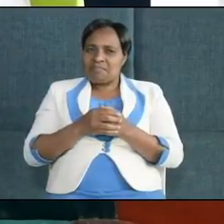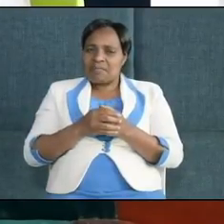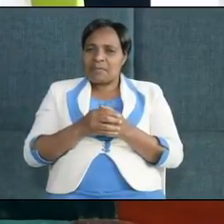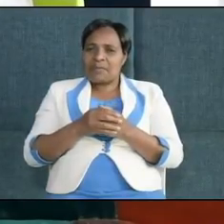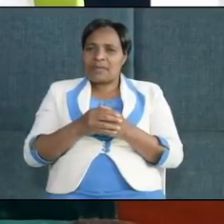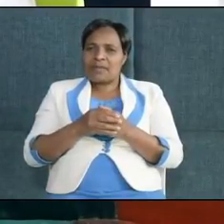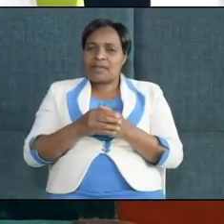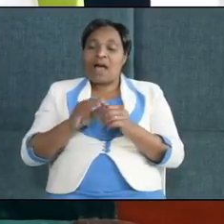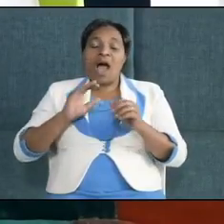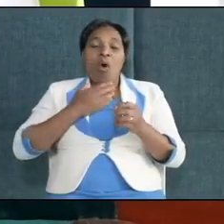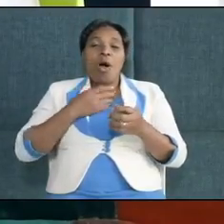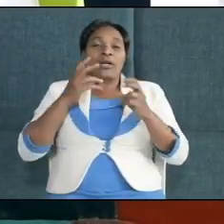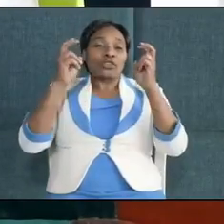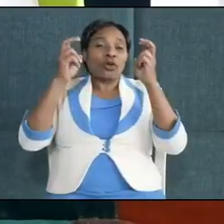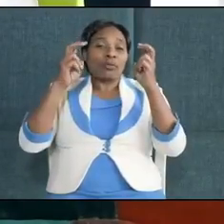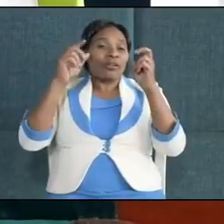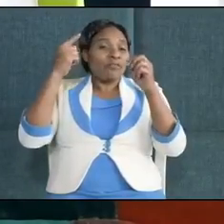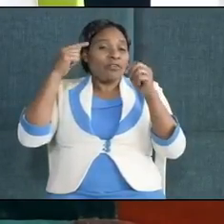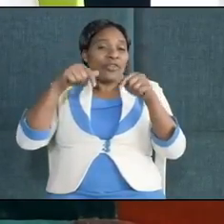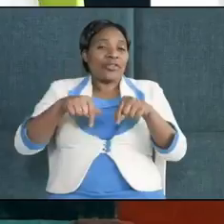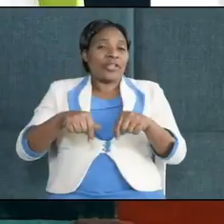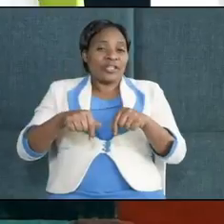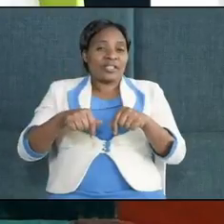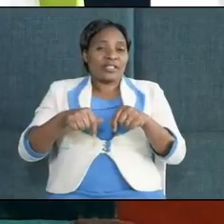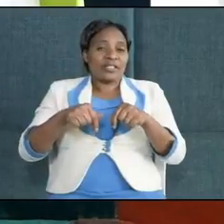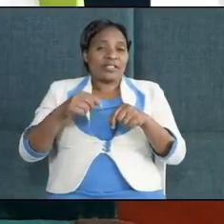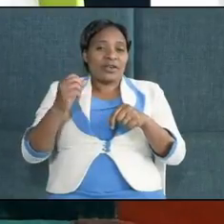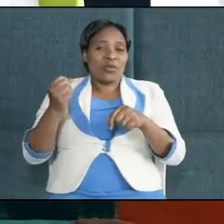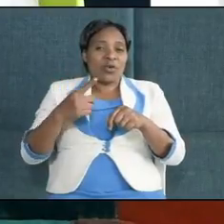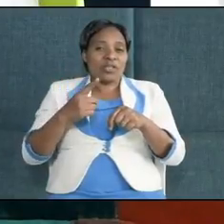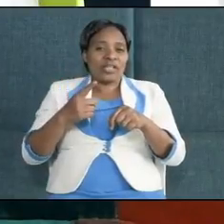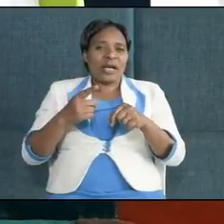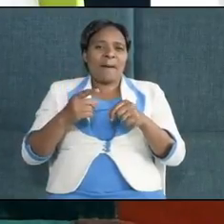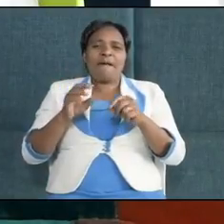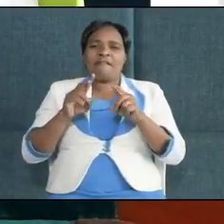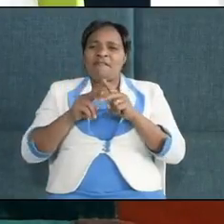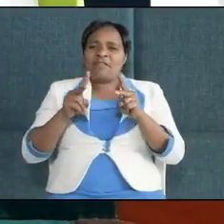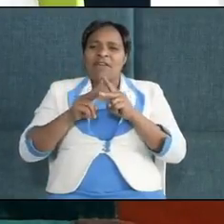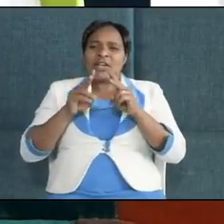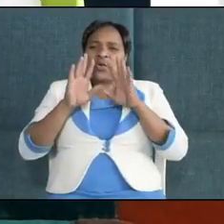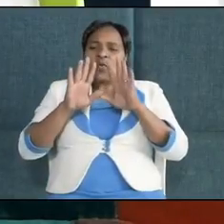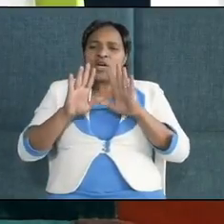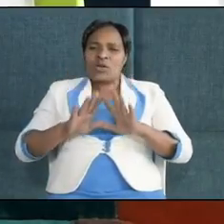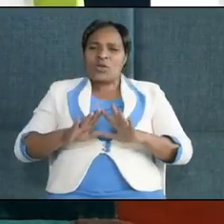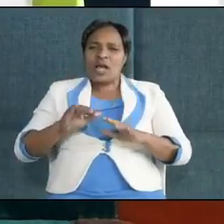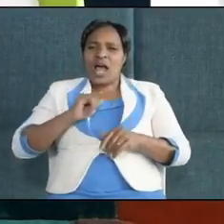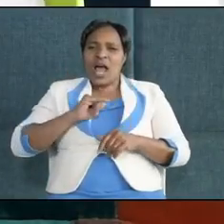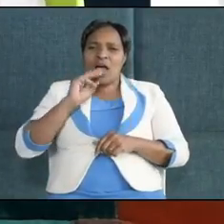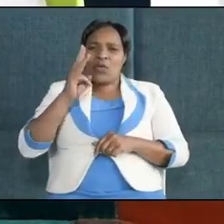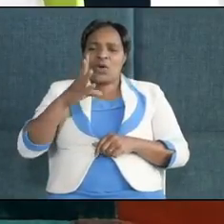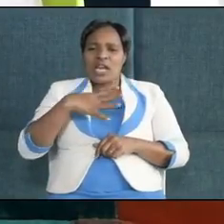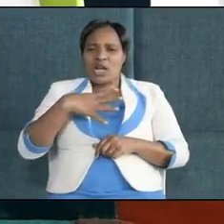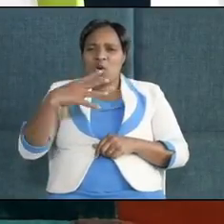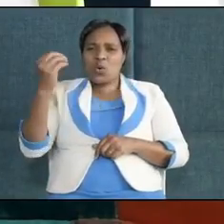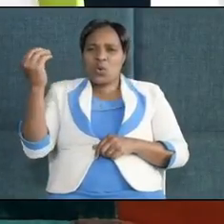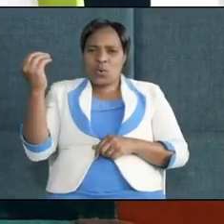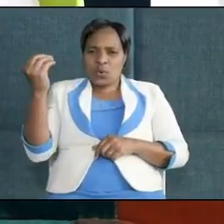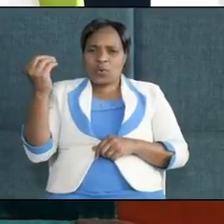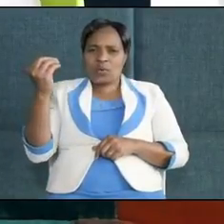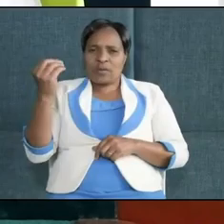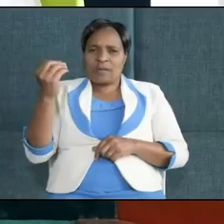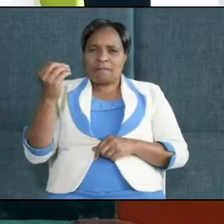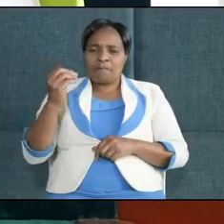And our theme for this quarter has been amazing. I will go.